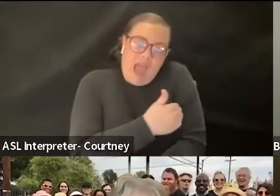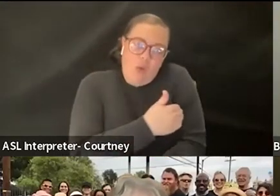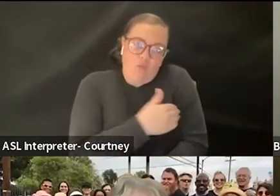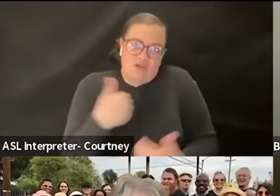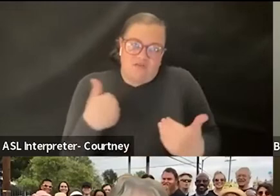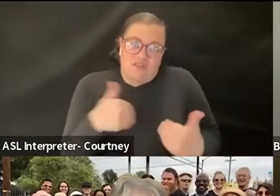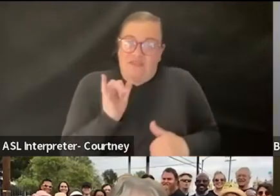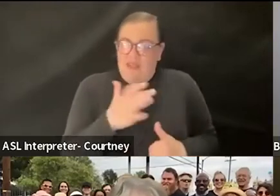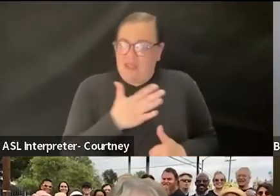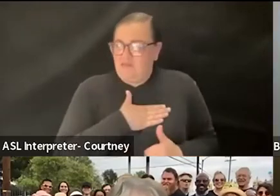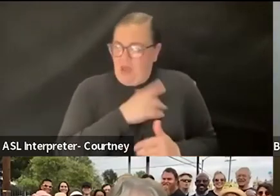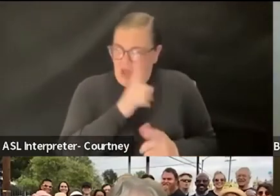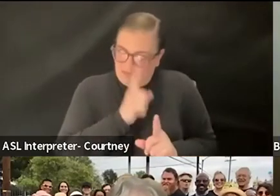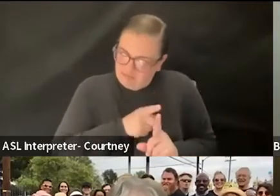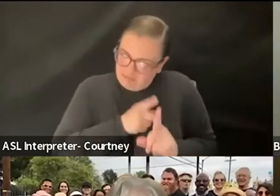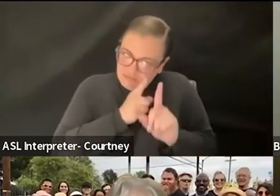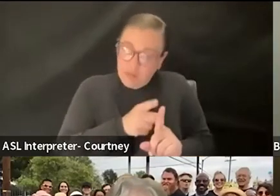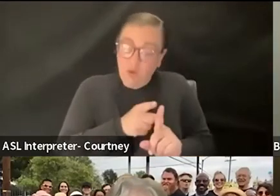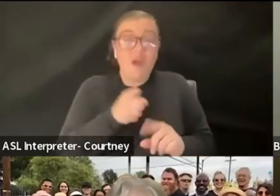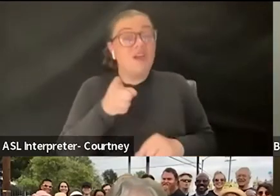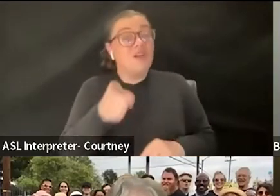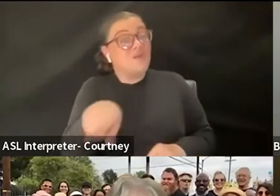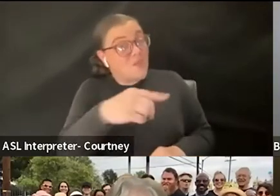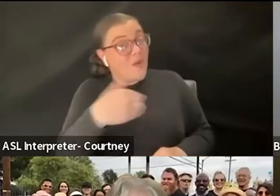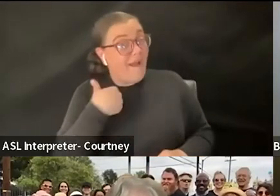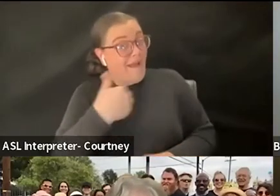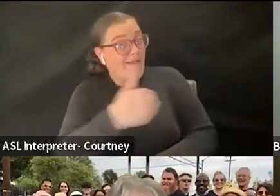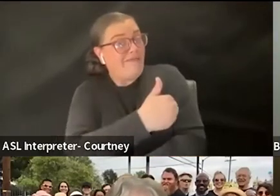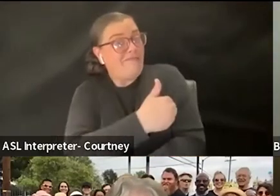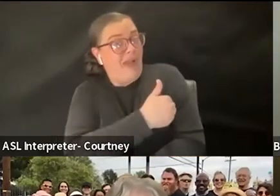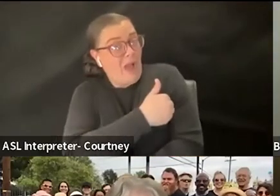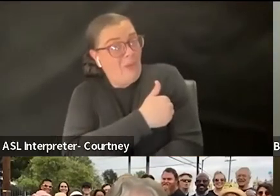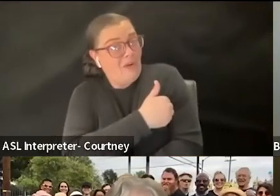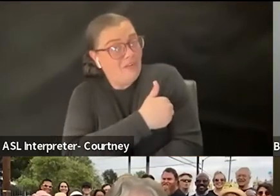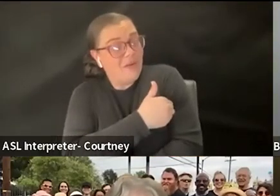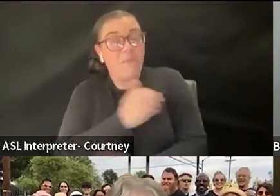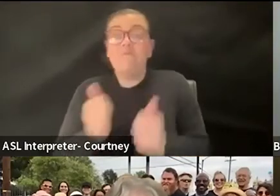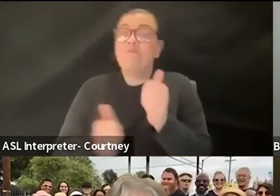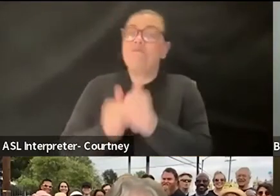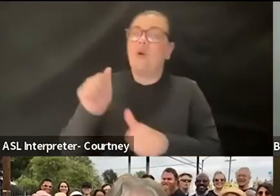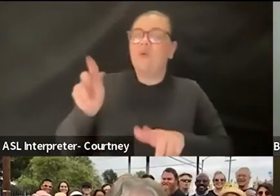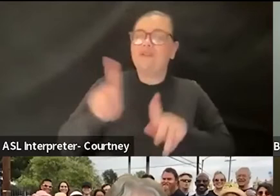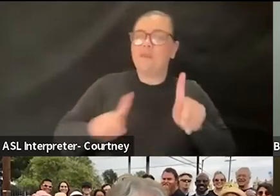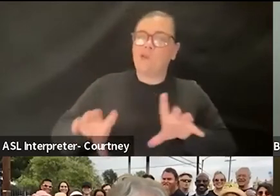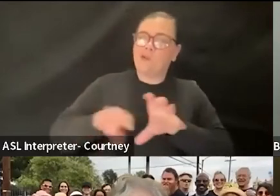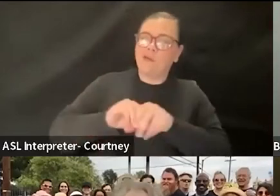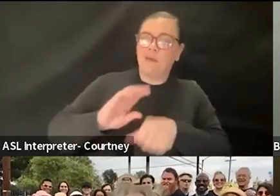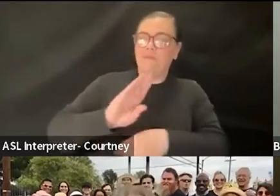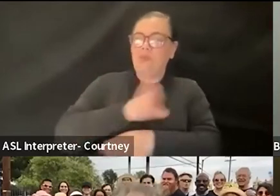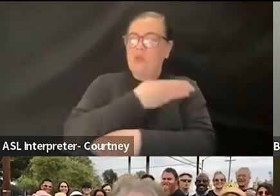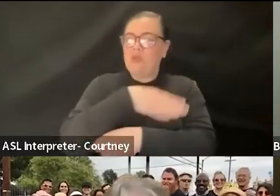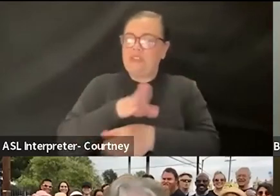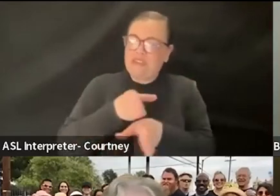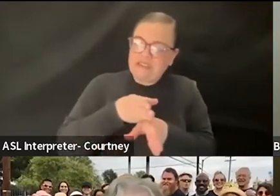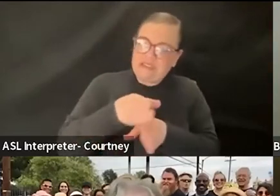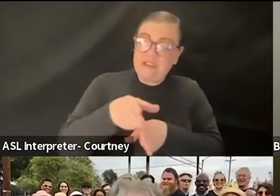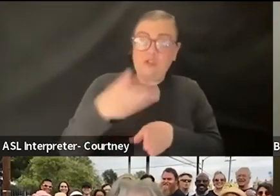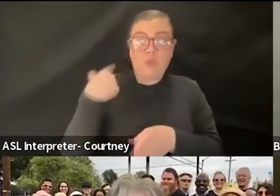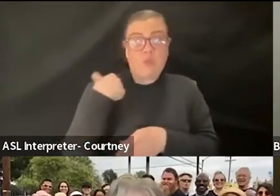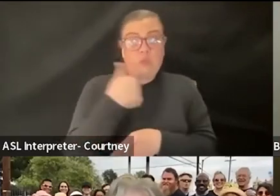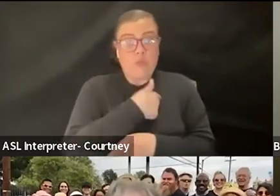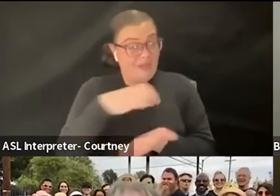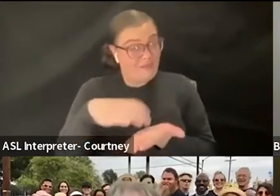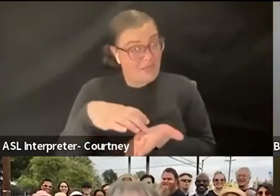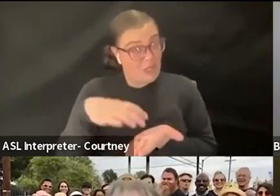have power, because most people in the music industry, we've been taught, carefully taught, as the